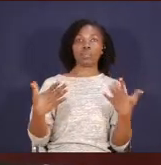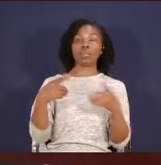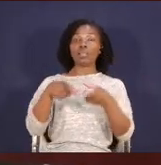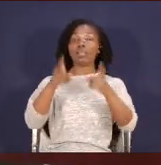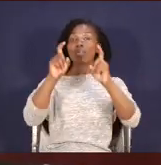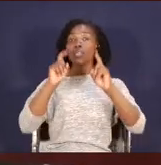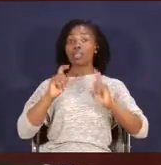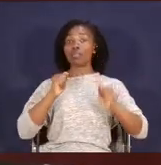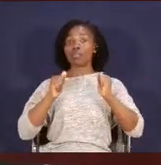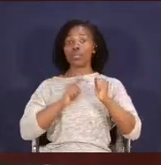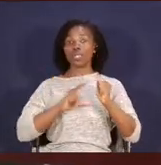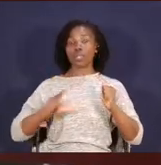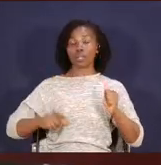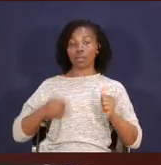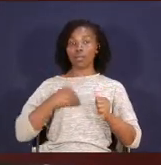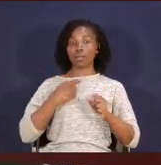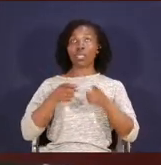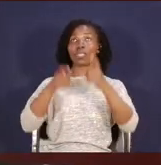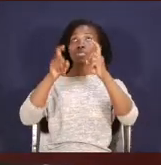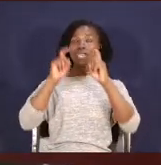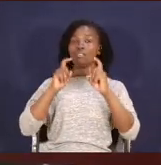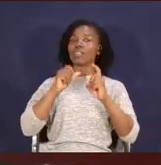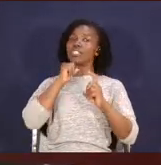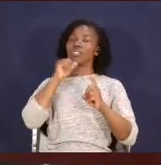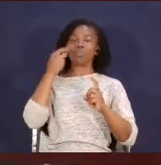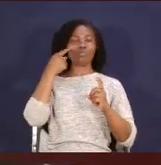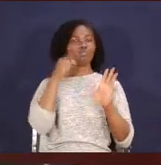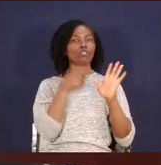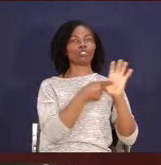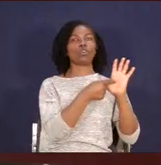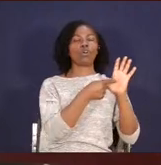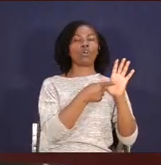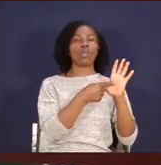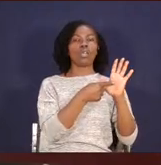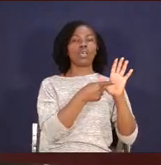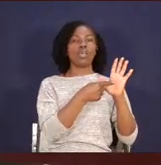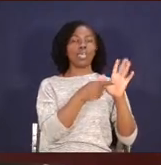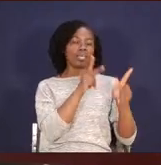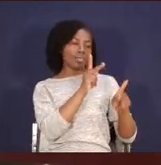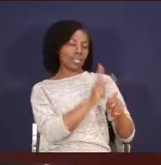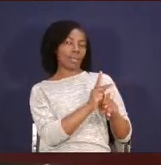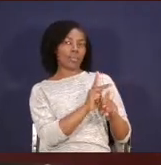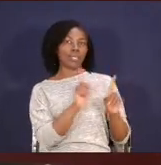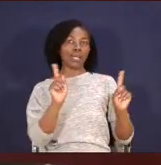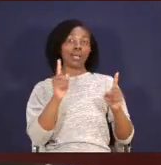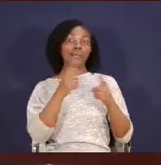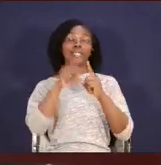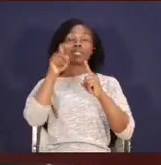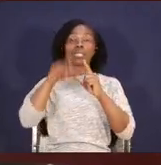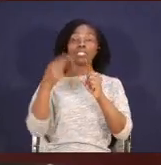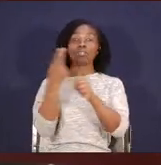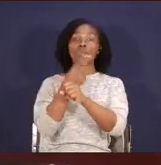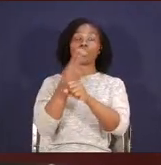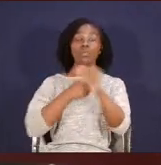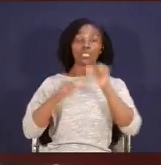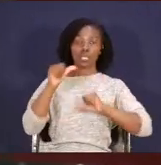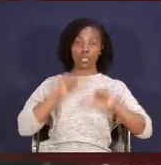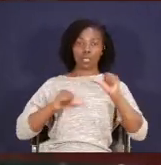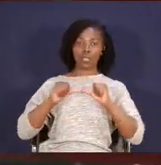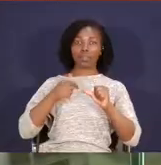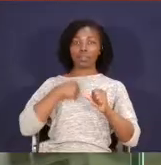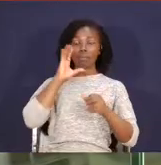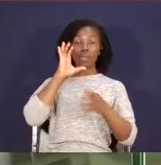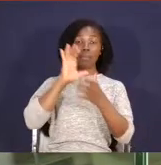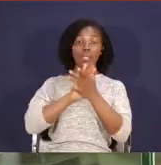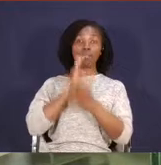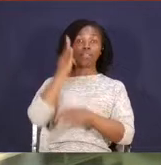given to us was not to be an ornament. It was supposed to be put to work. And I believe that our future